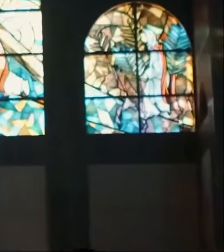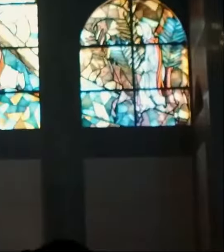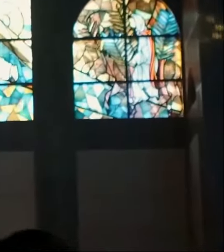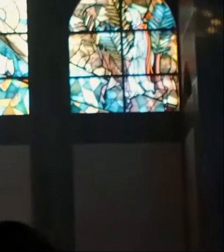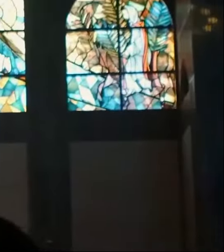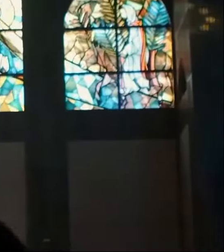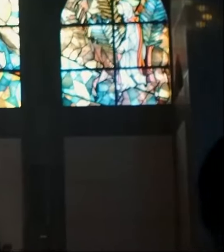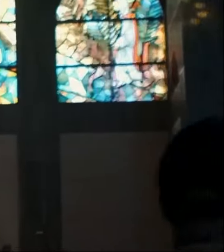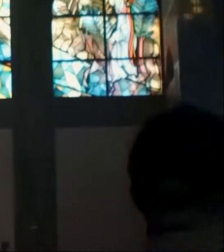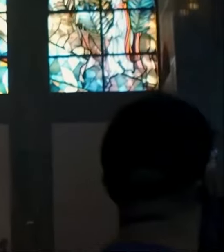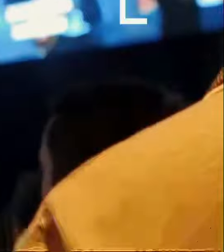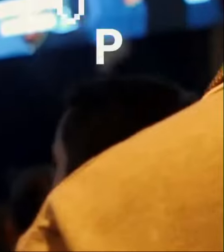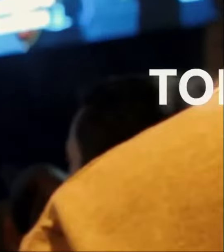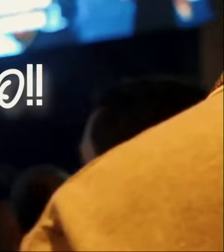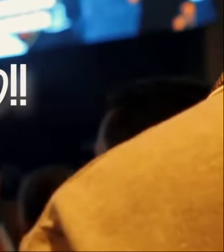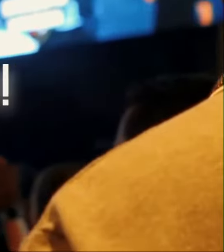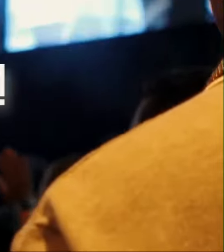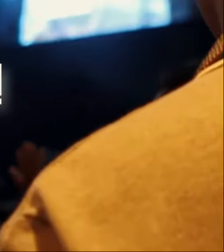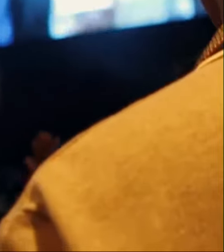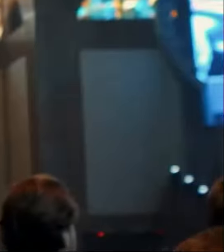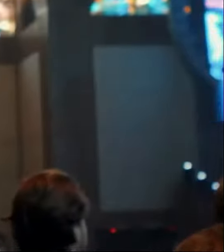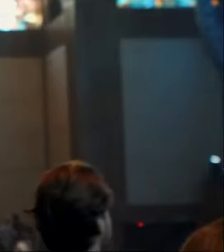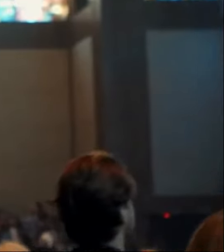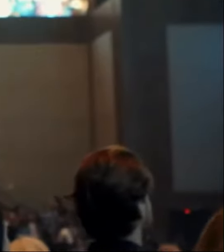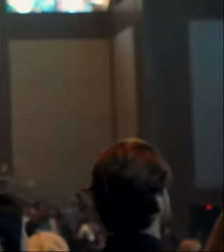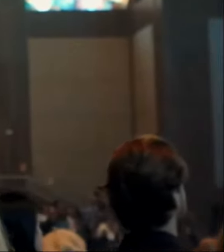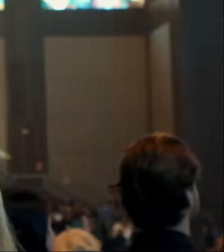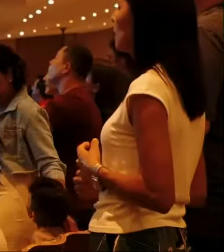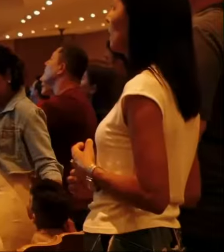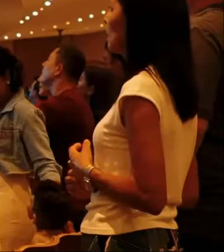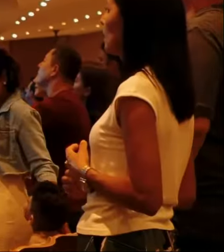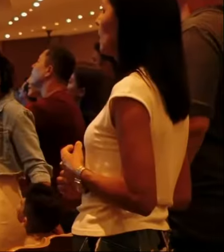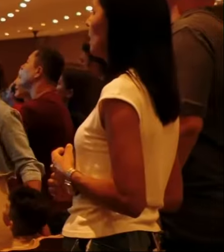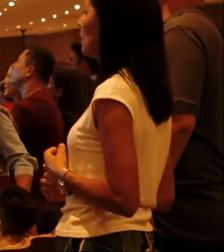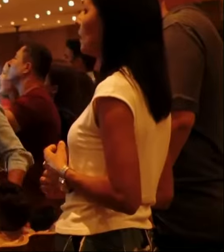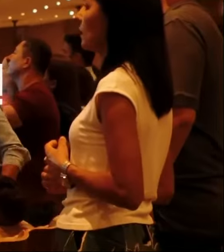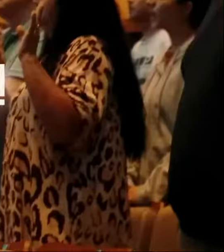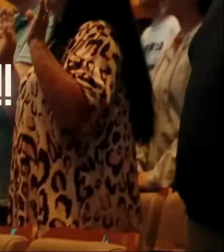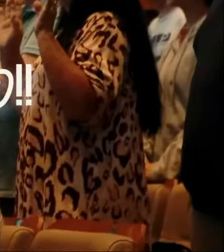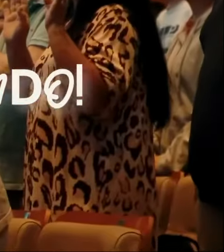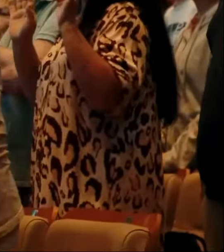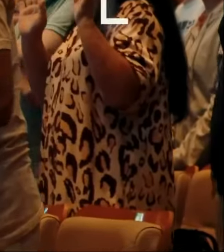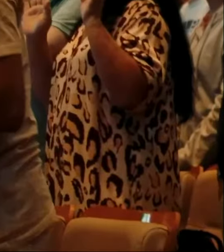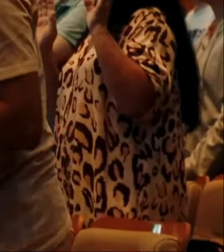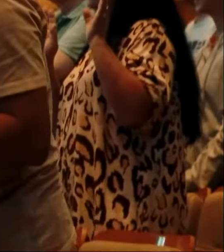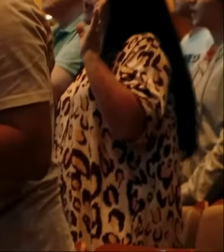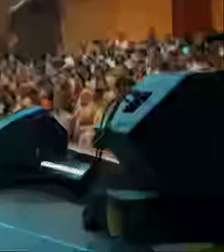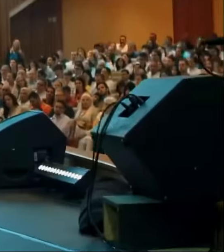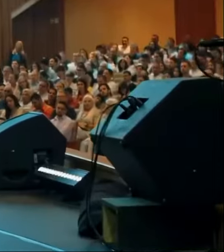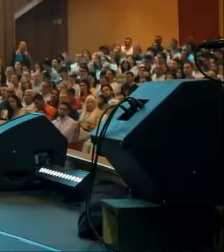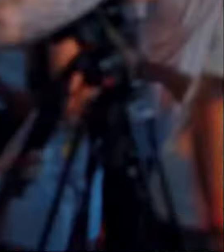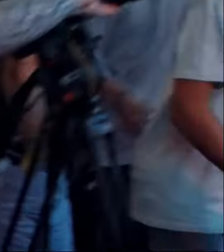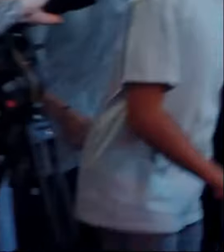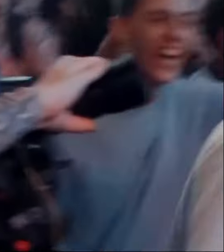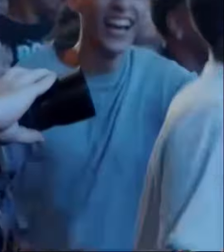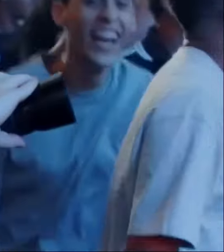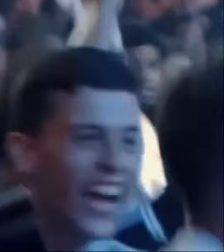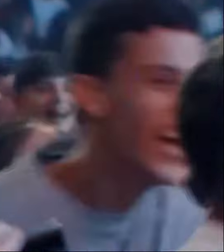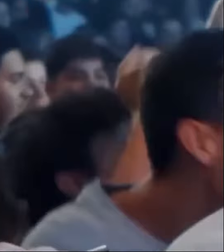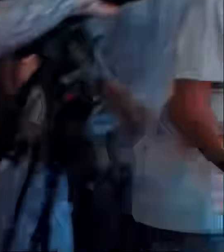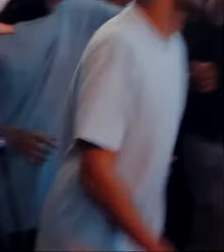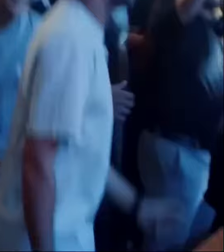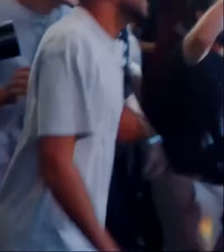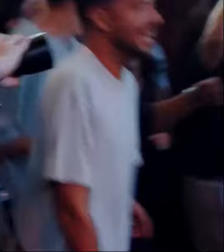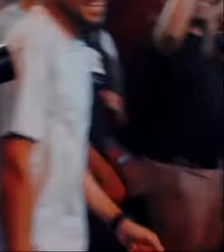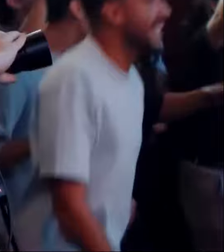Yeah. Hey, I was stuck inside that grave a long time. Didn't think I'd make it through those